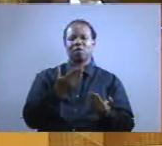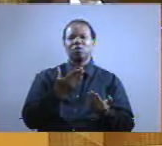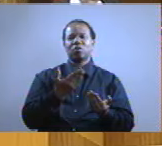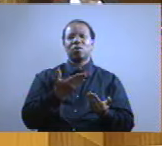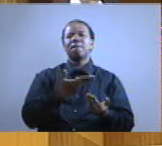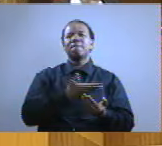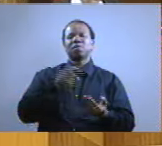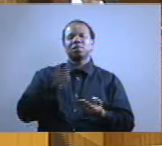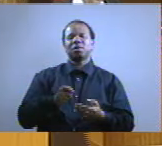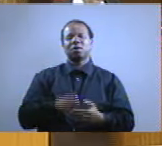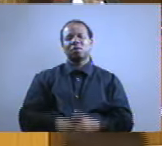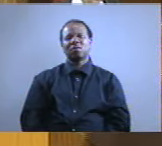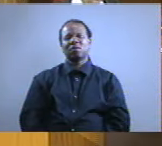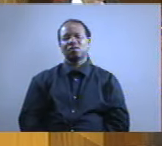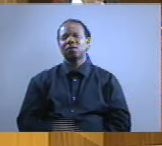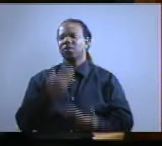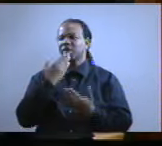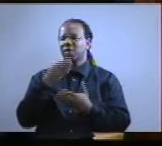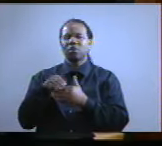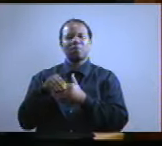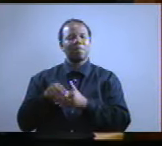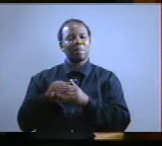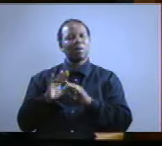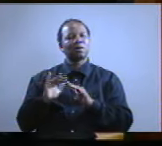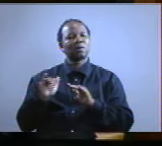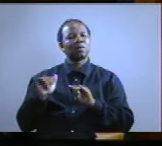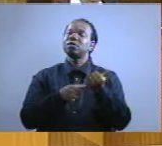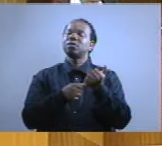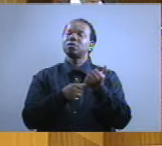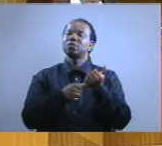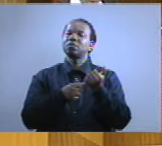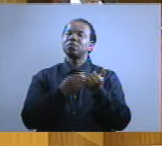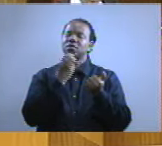Speaker. Thank you, Honourable Member. Honourable Mulder.